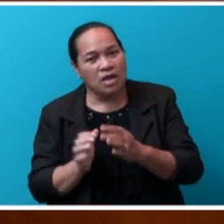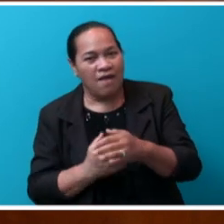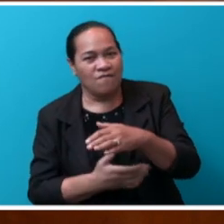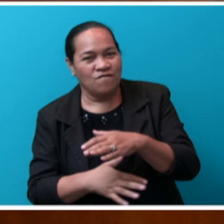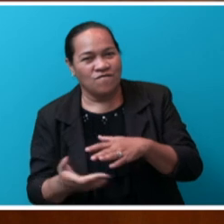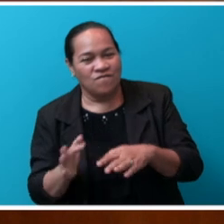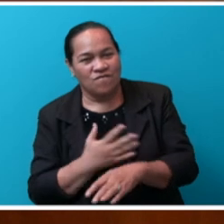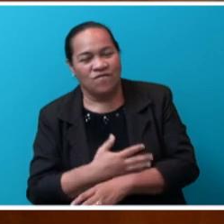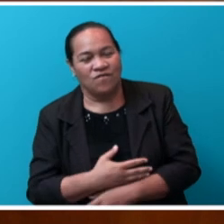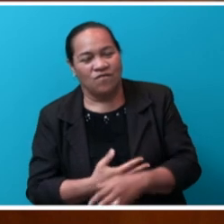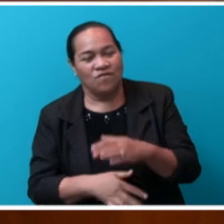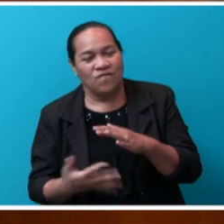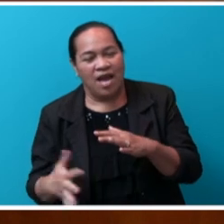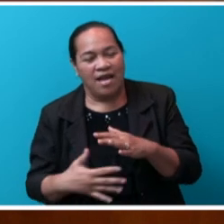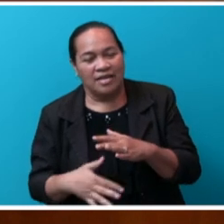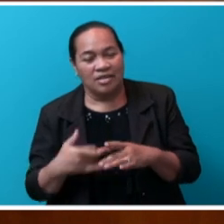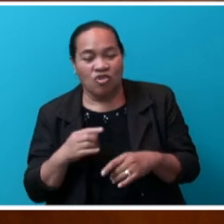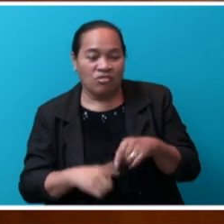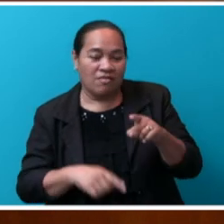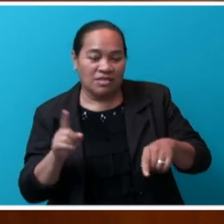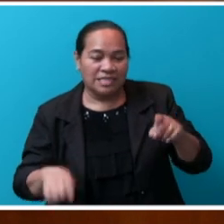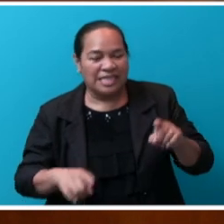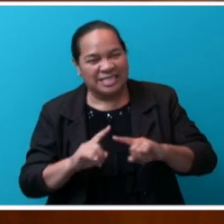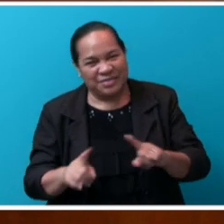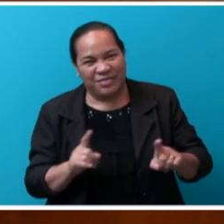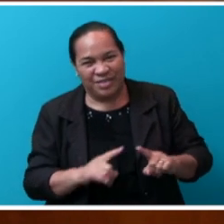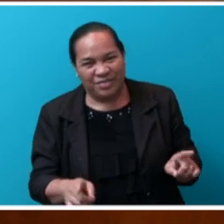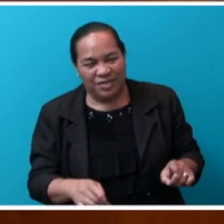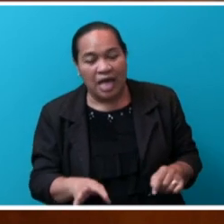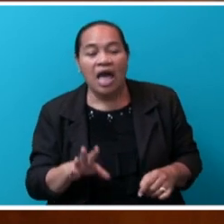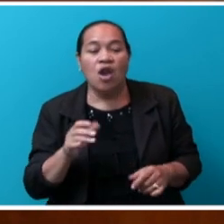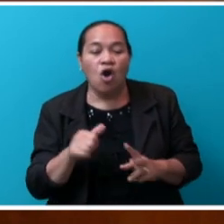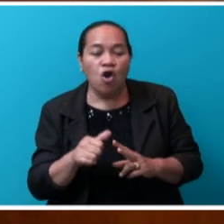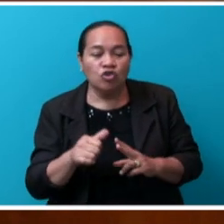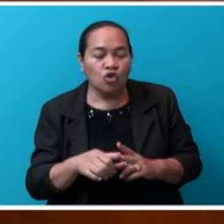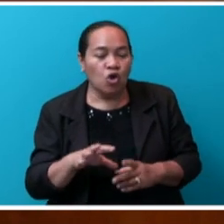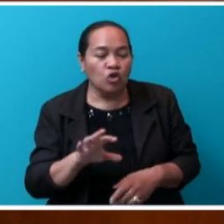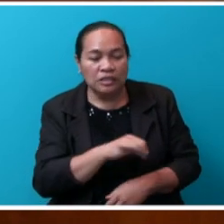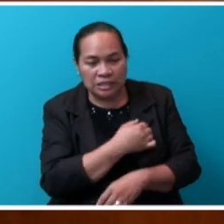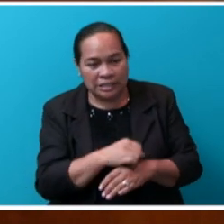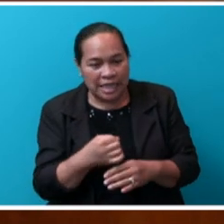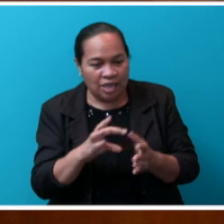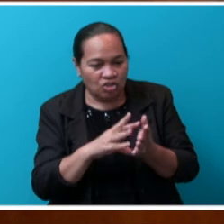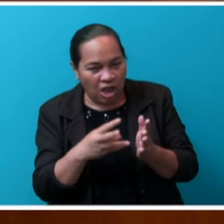also diversified into lobster supply, seashell export, and fuel distribution.